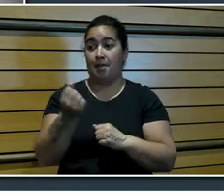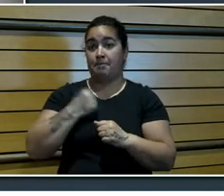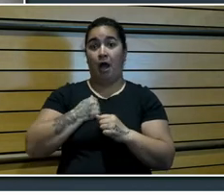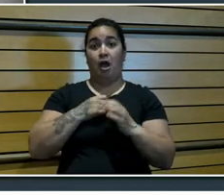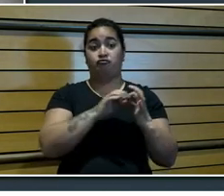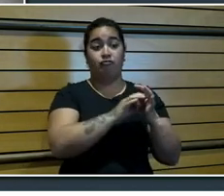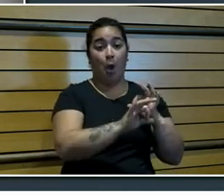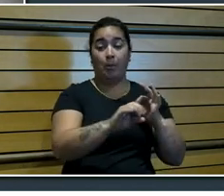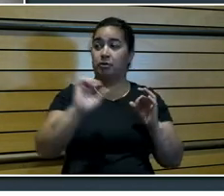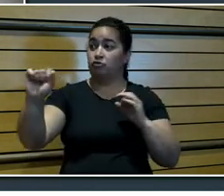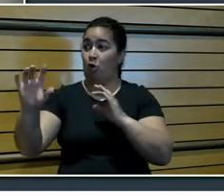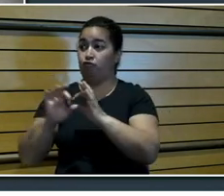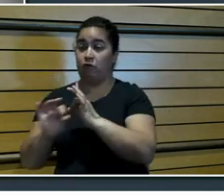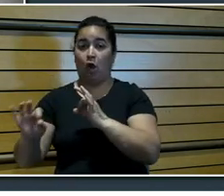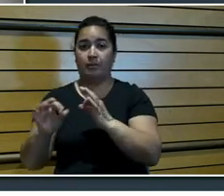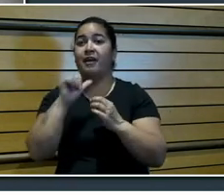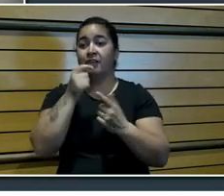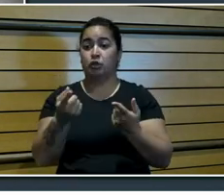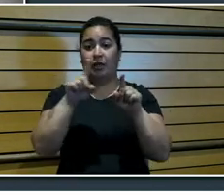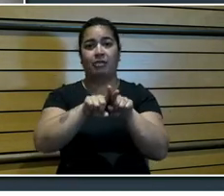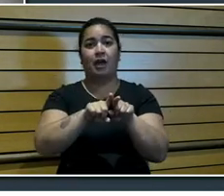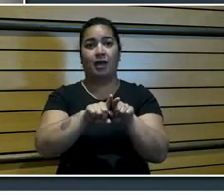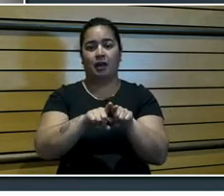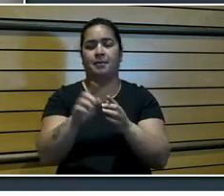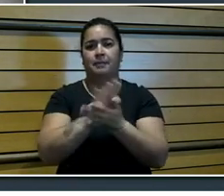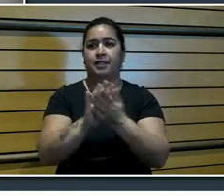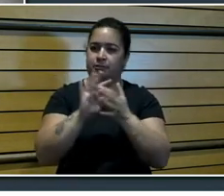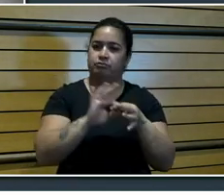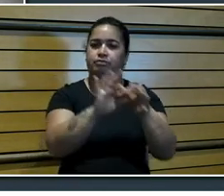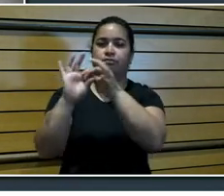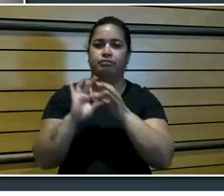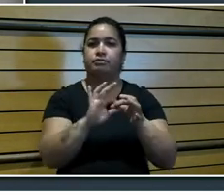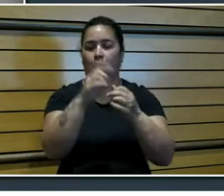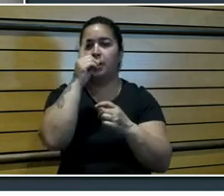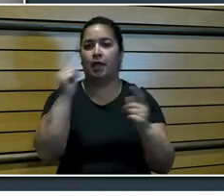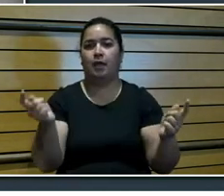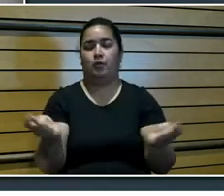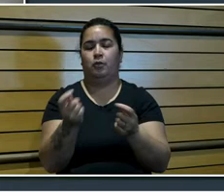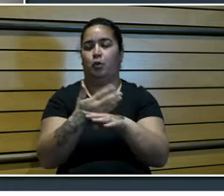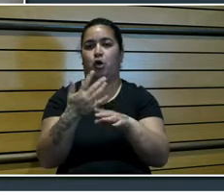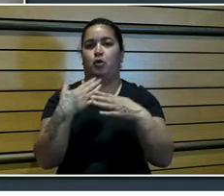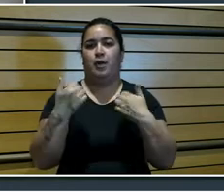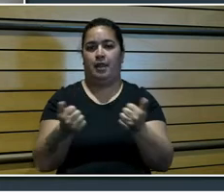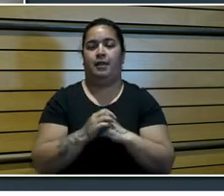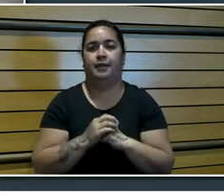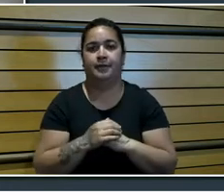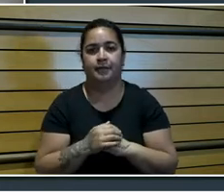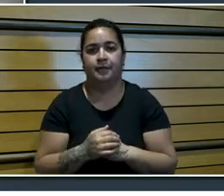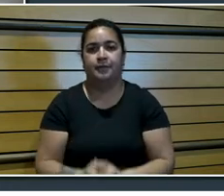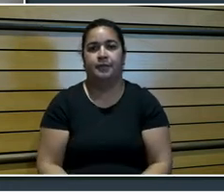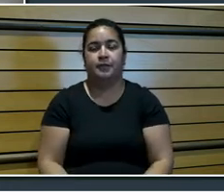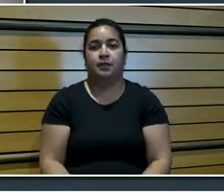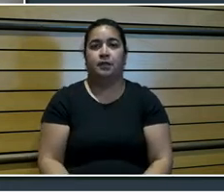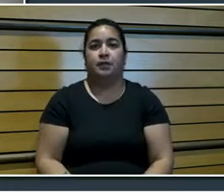te rourou, ka ora te manuhiri. Translated, with your food basket and my food basket, we are able to feed